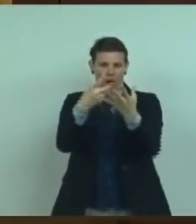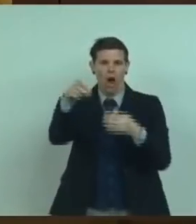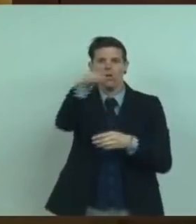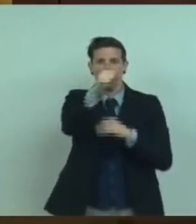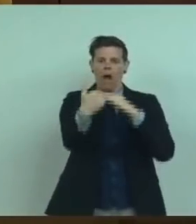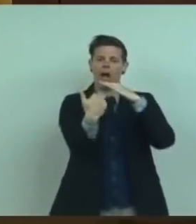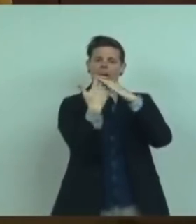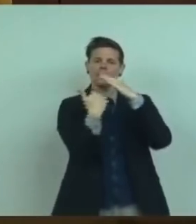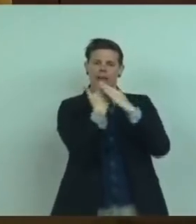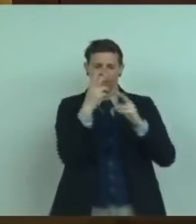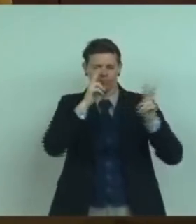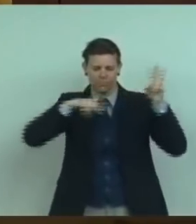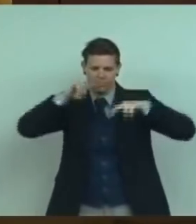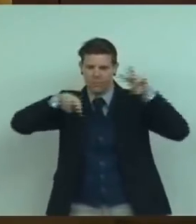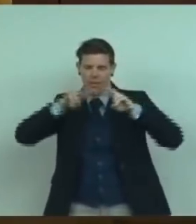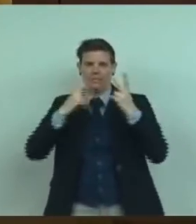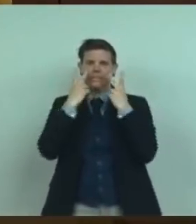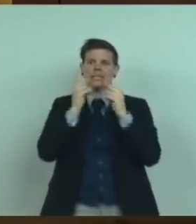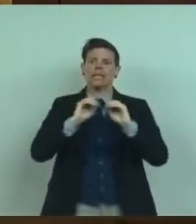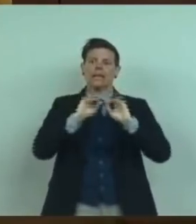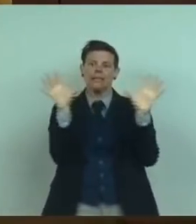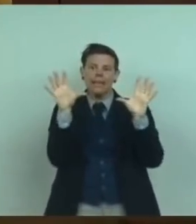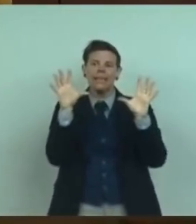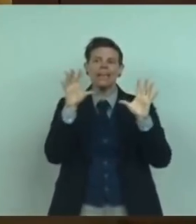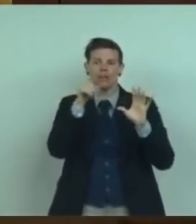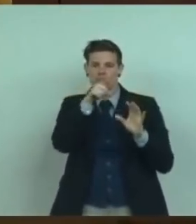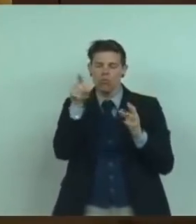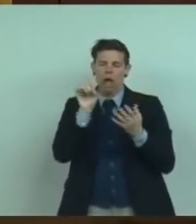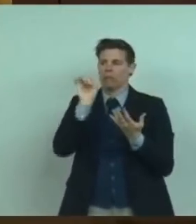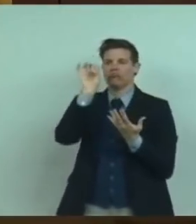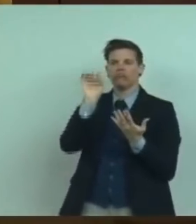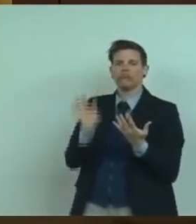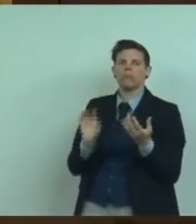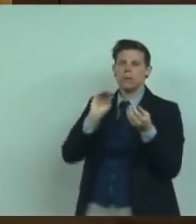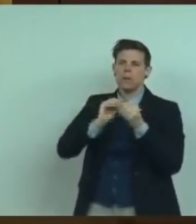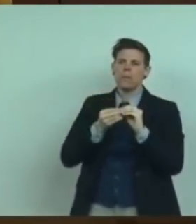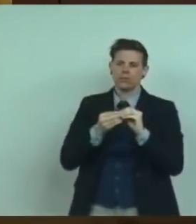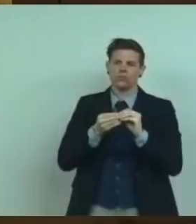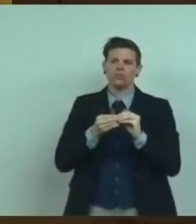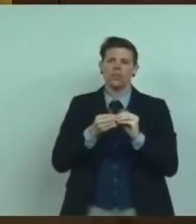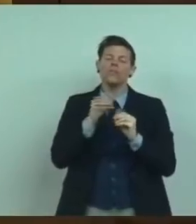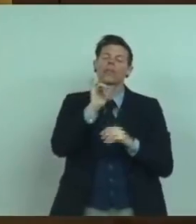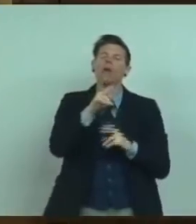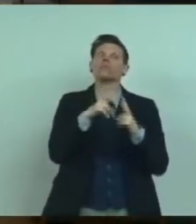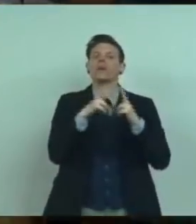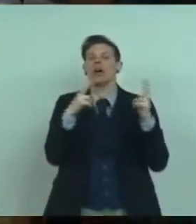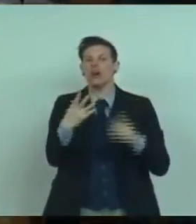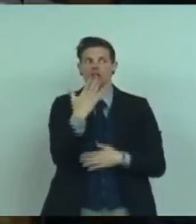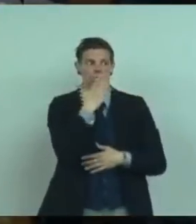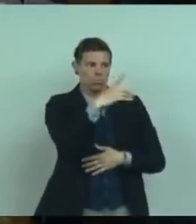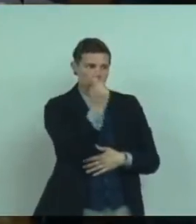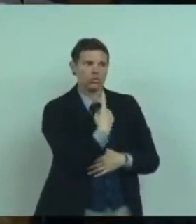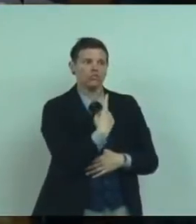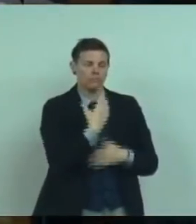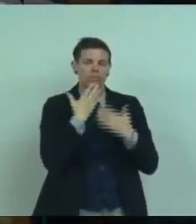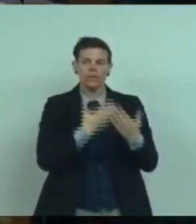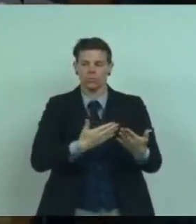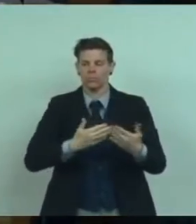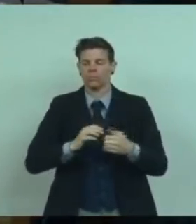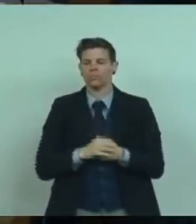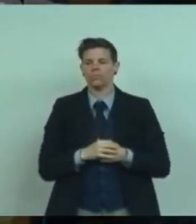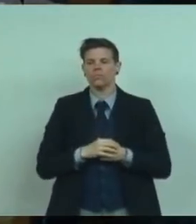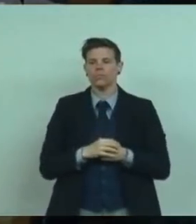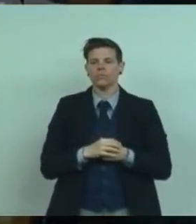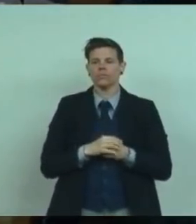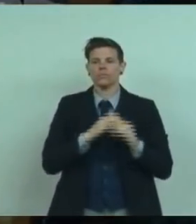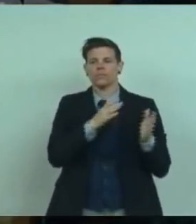for that. And it's a very important and very effective question. Thank you for asking it. All right, I'm coming back to Michael